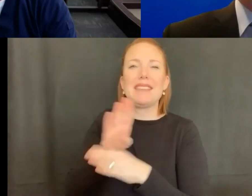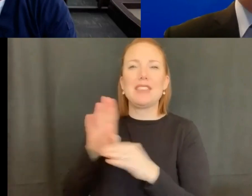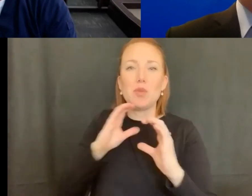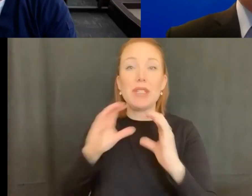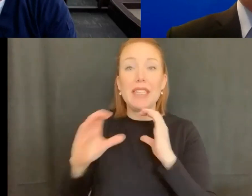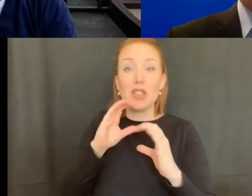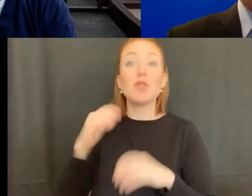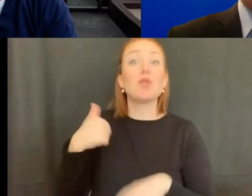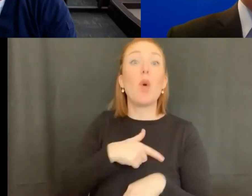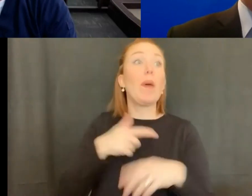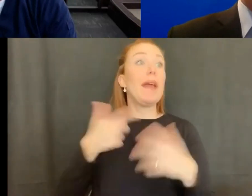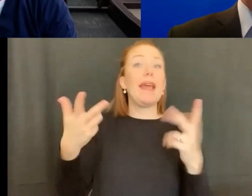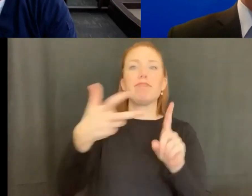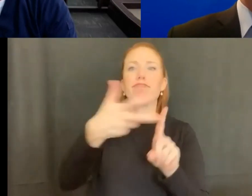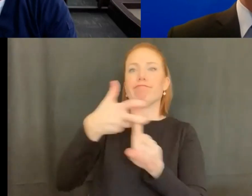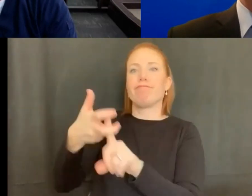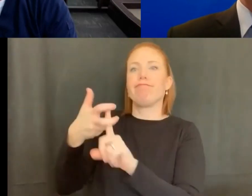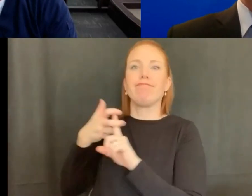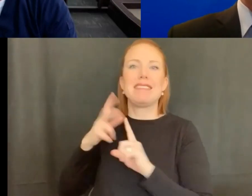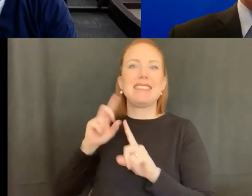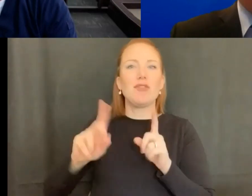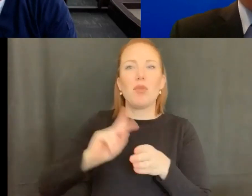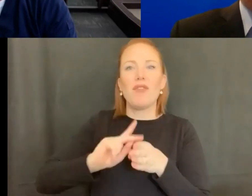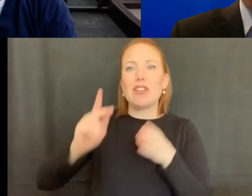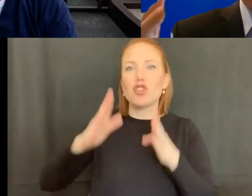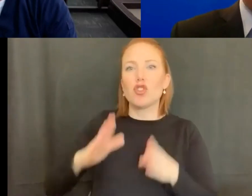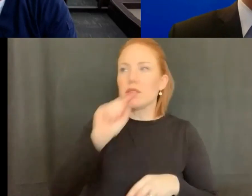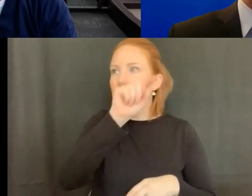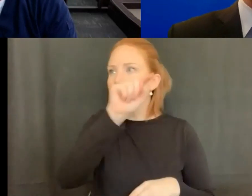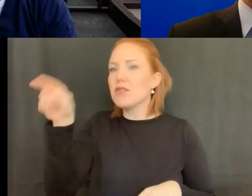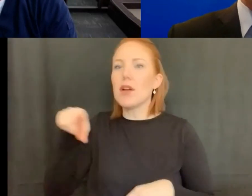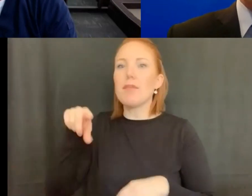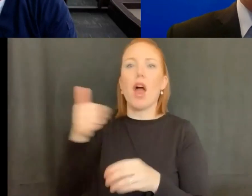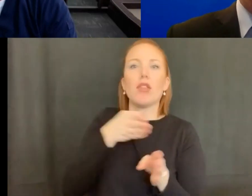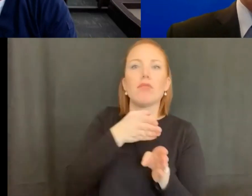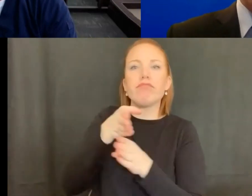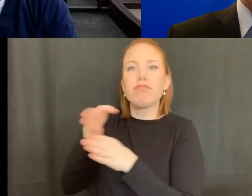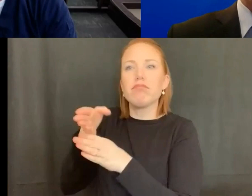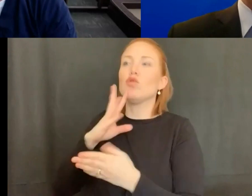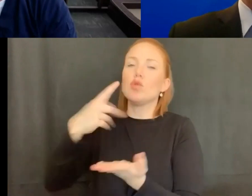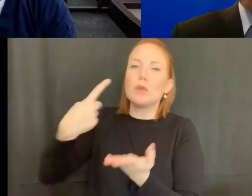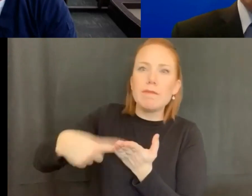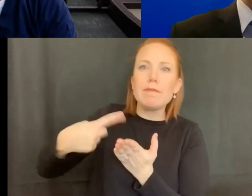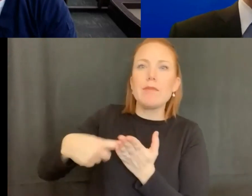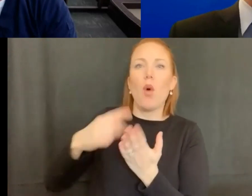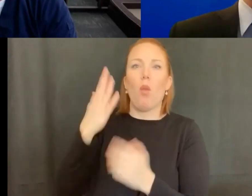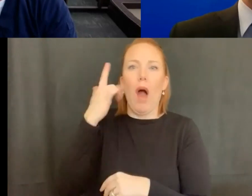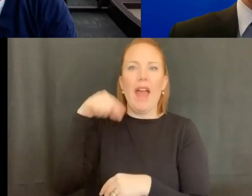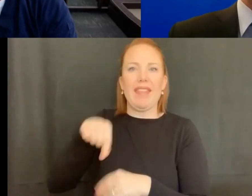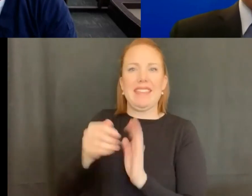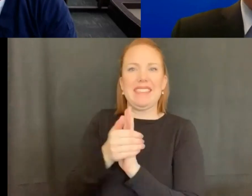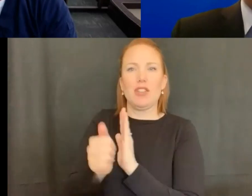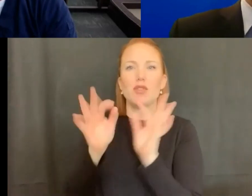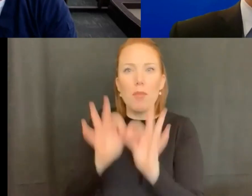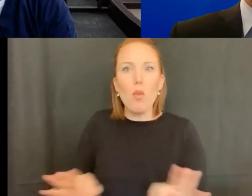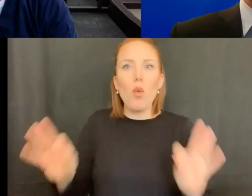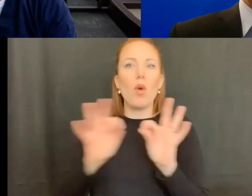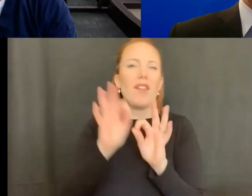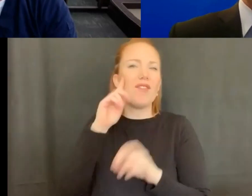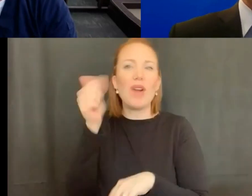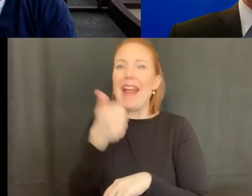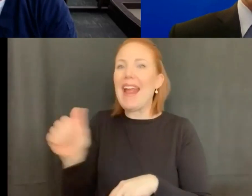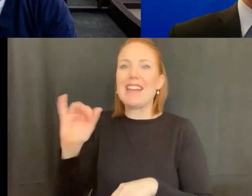we bring in professionals from different occupations to underscore why these skills are so important in any job,